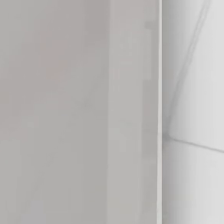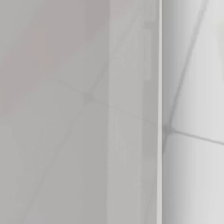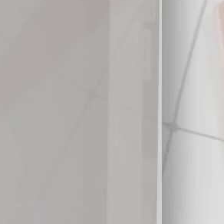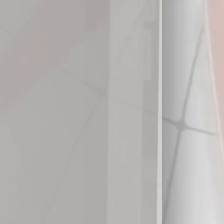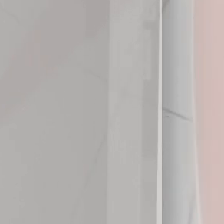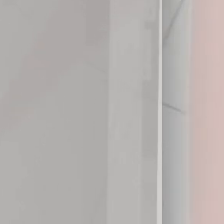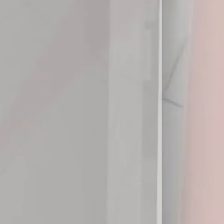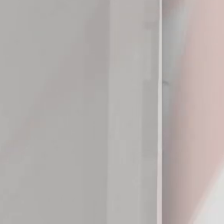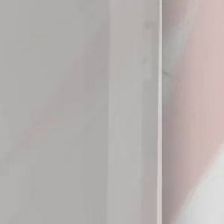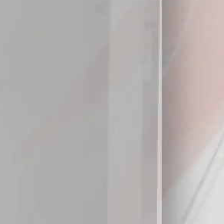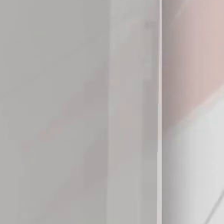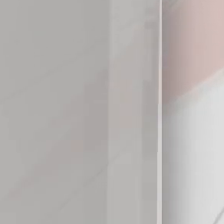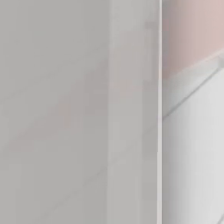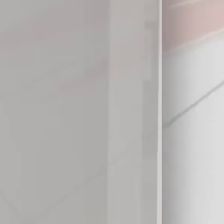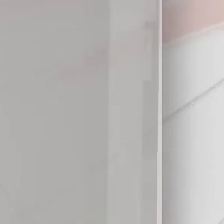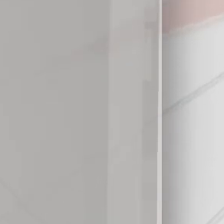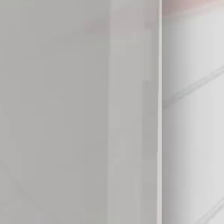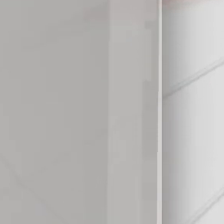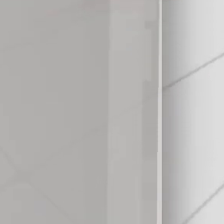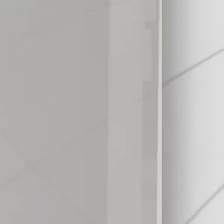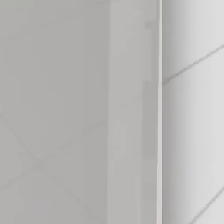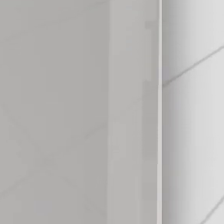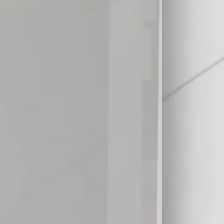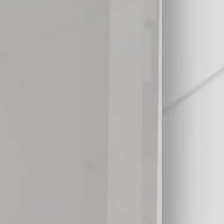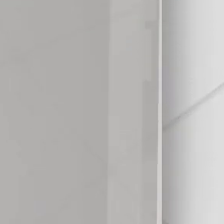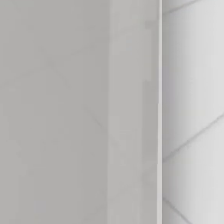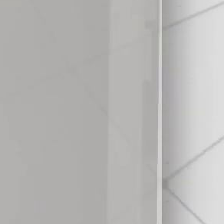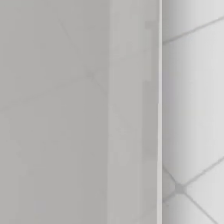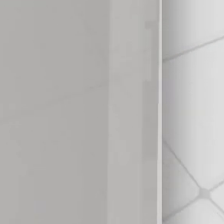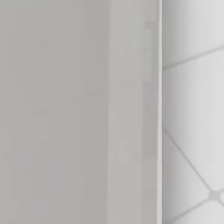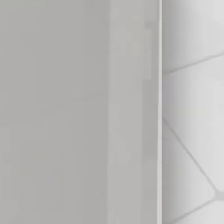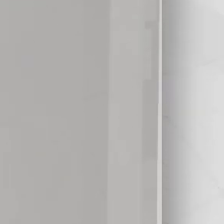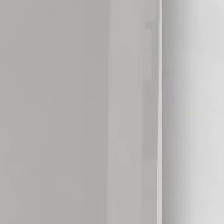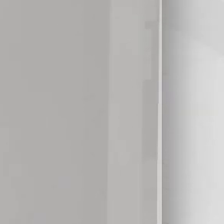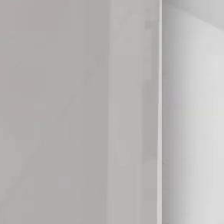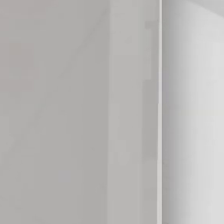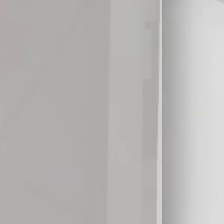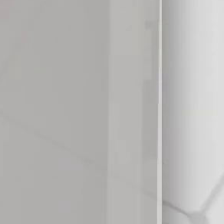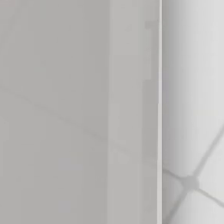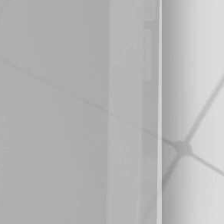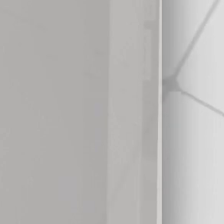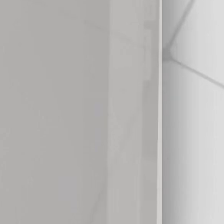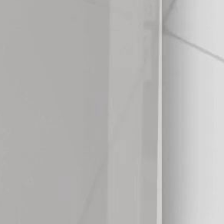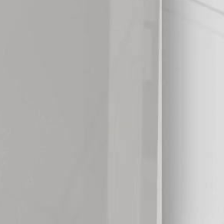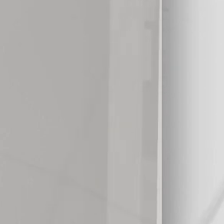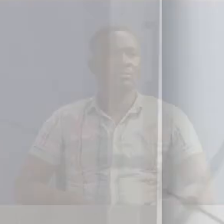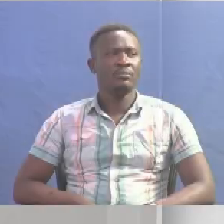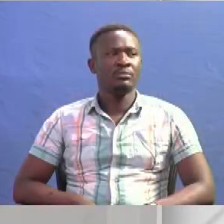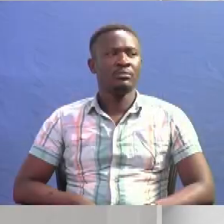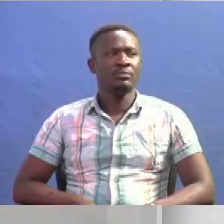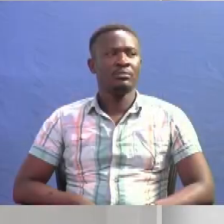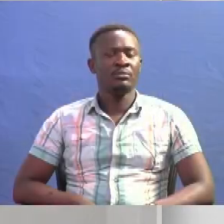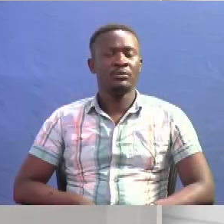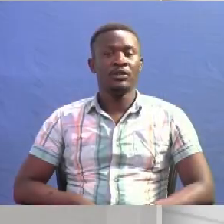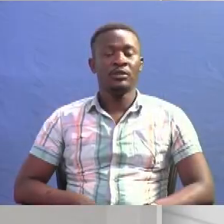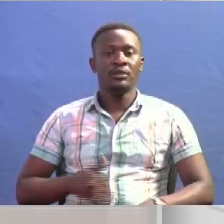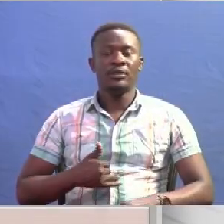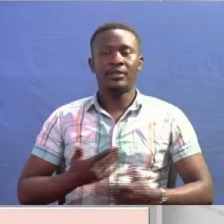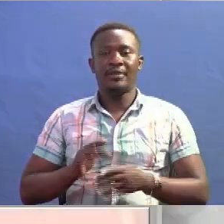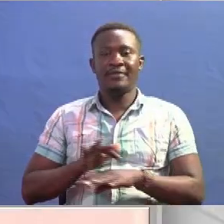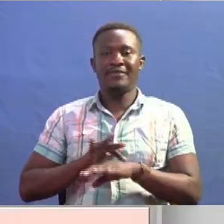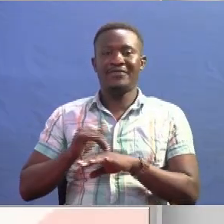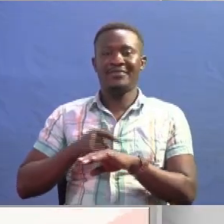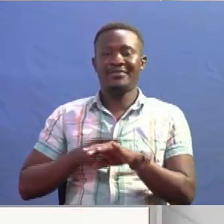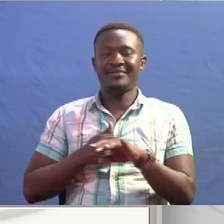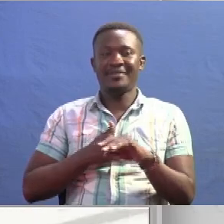at play. Some of the risk factors including family history, poor maternal nutrition during pregnancy, infections during